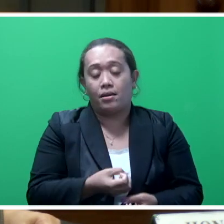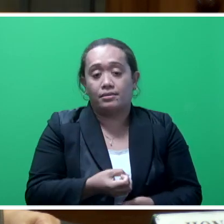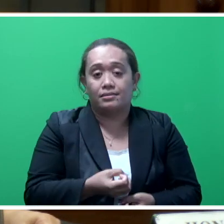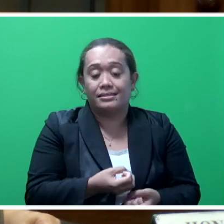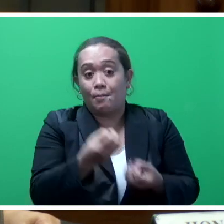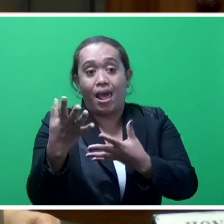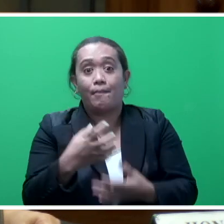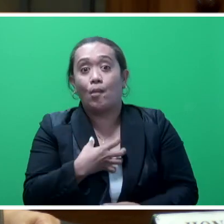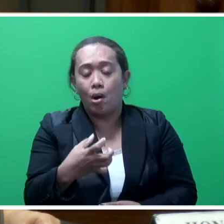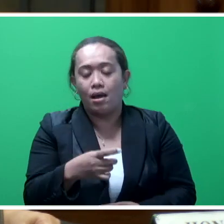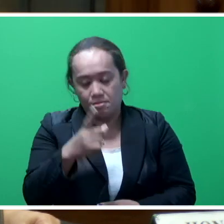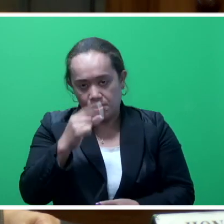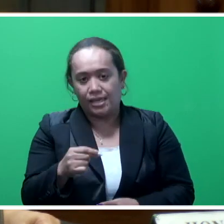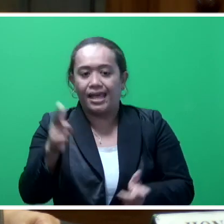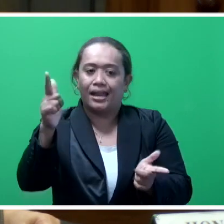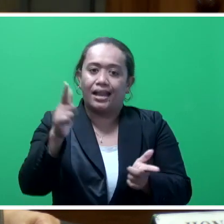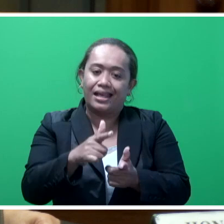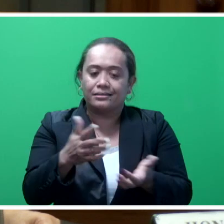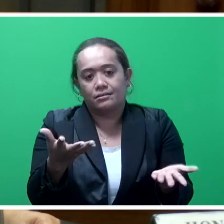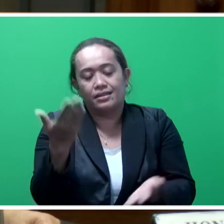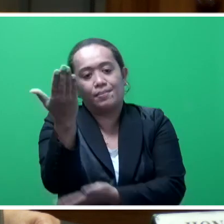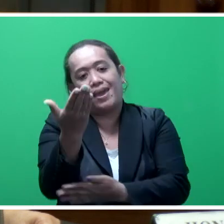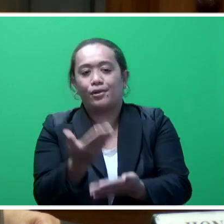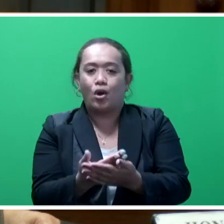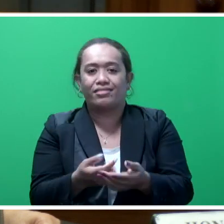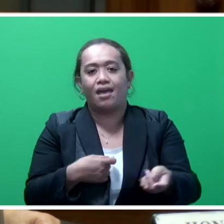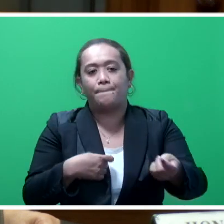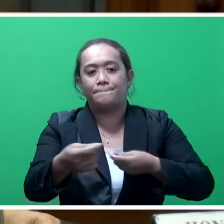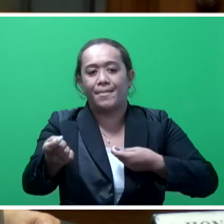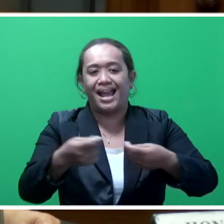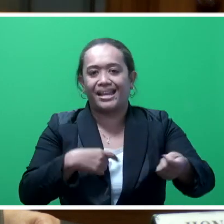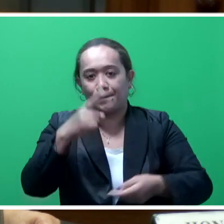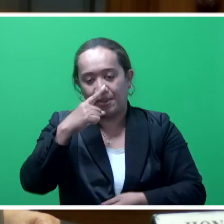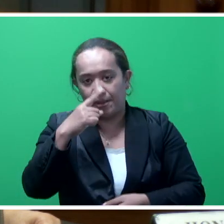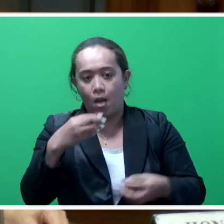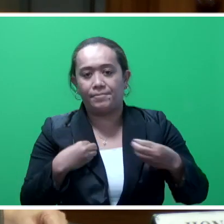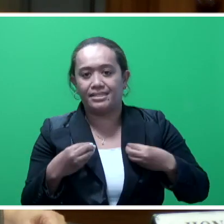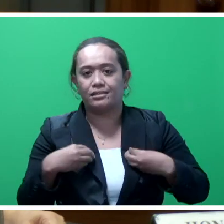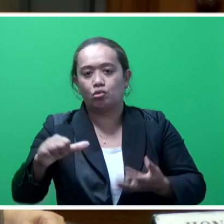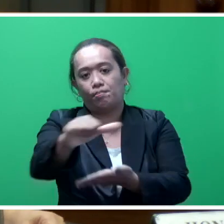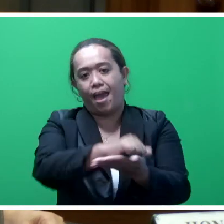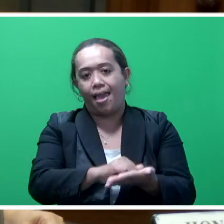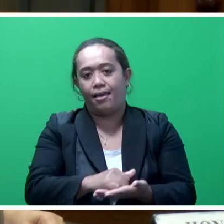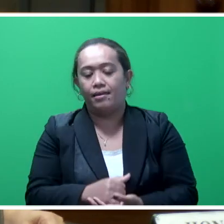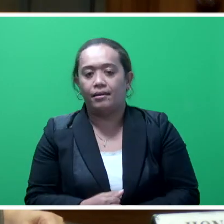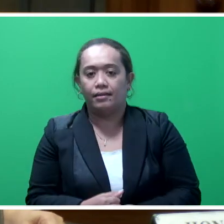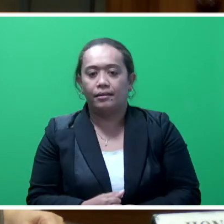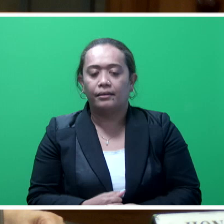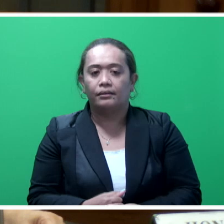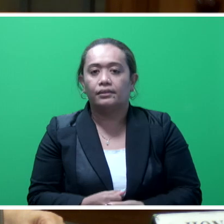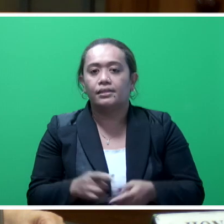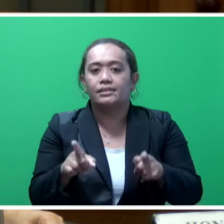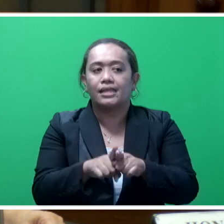obviously the equilibrium will come down, the price equilibrium. So Mr. Speaker, Western Division, it is